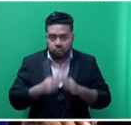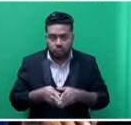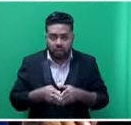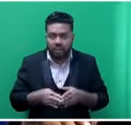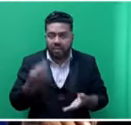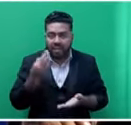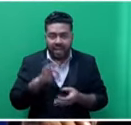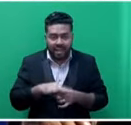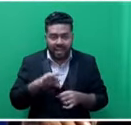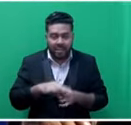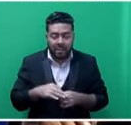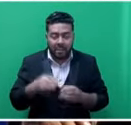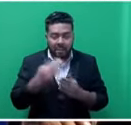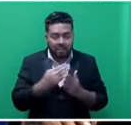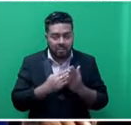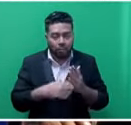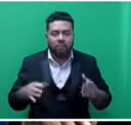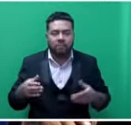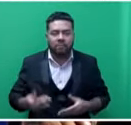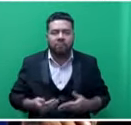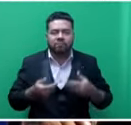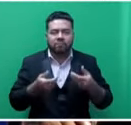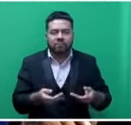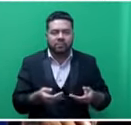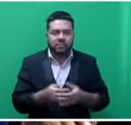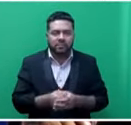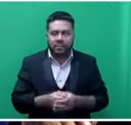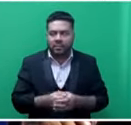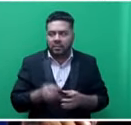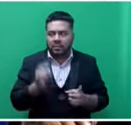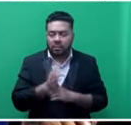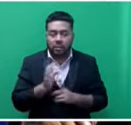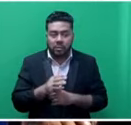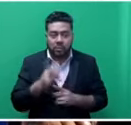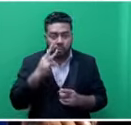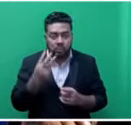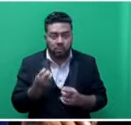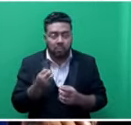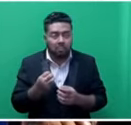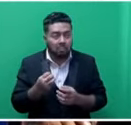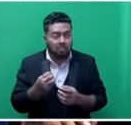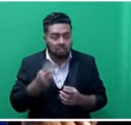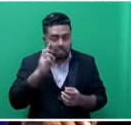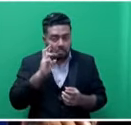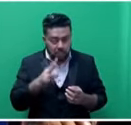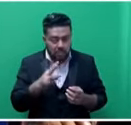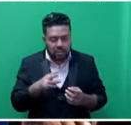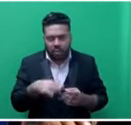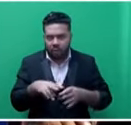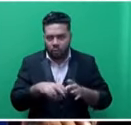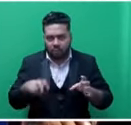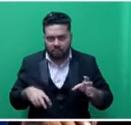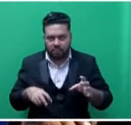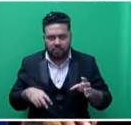electoral petitions that was filed as the key witnesses were withdrawn. And there was no